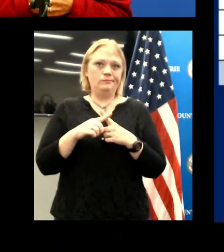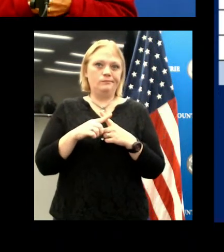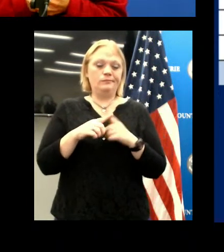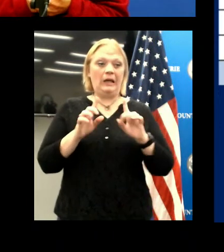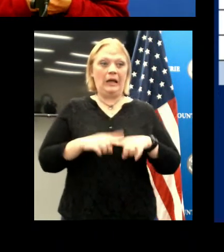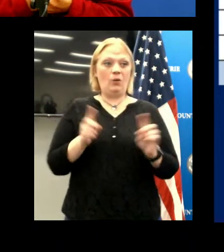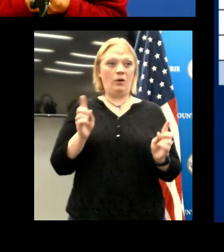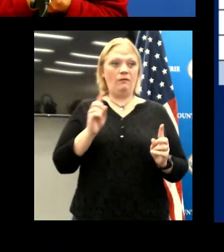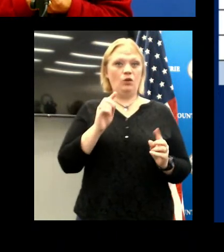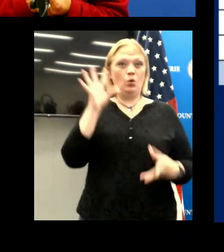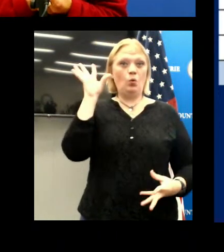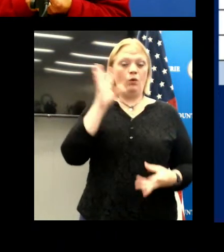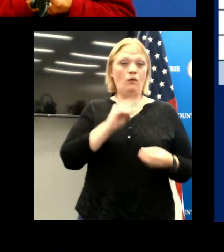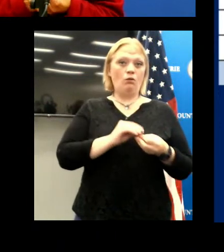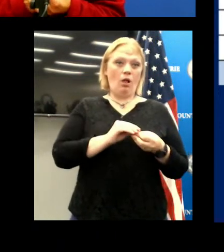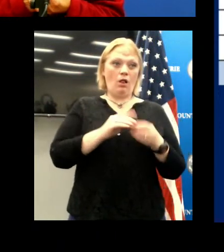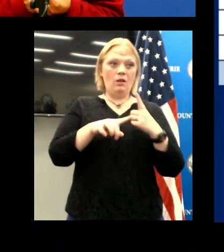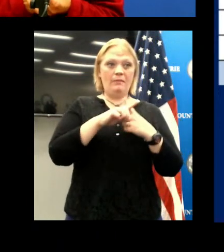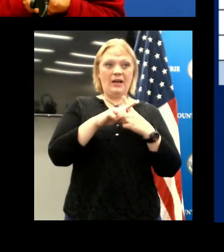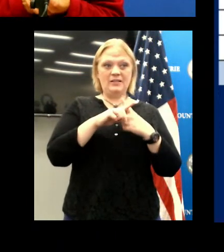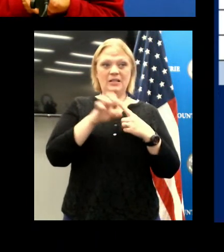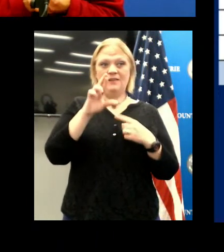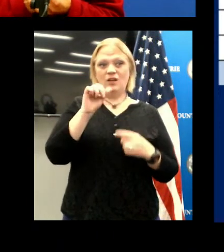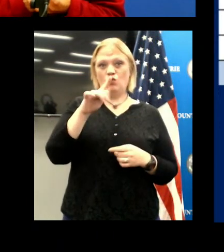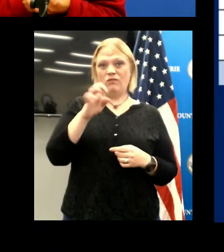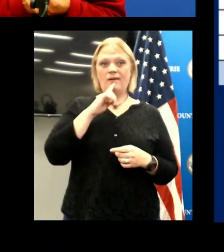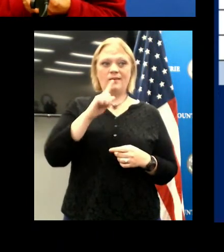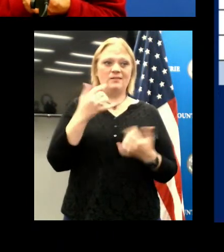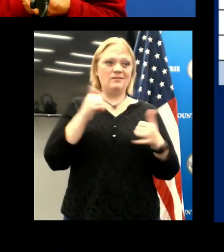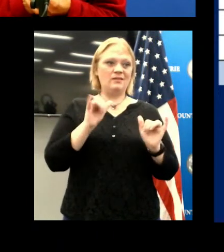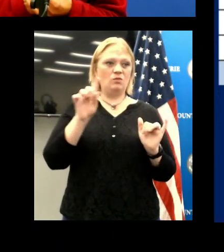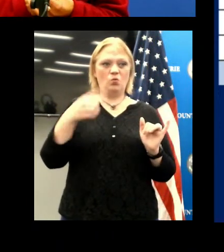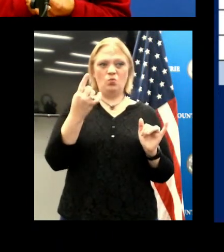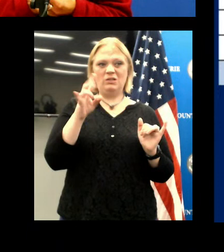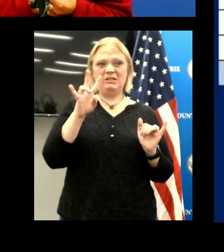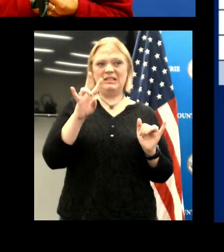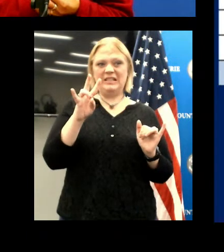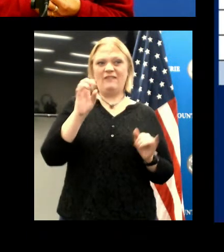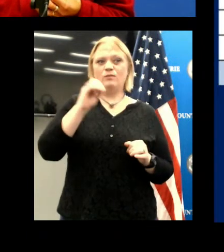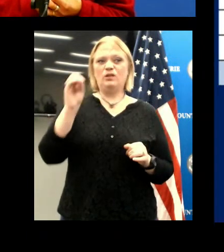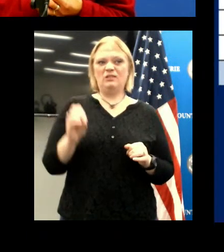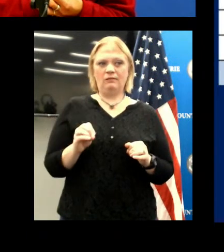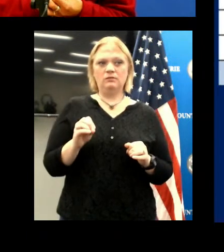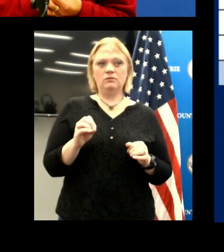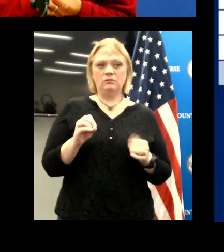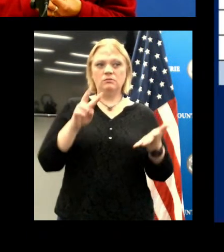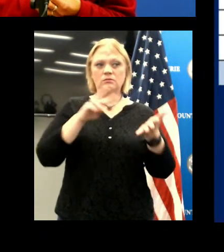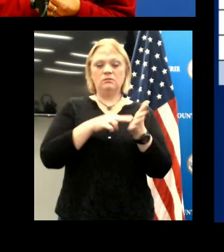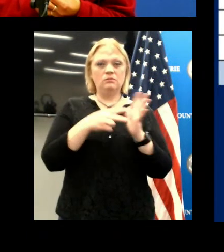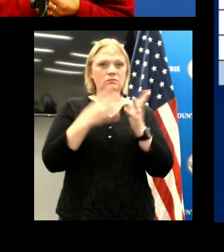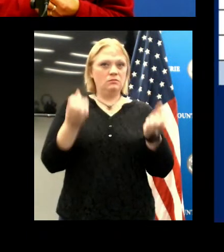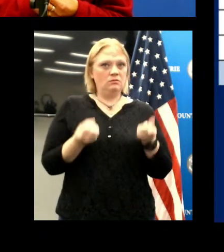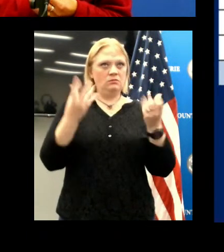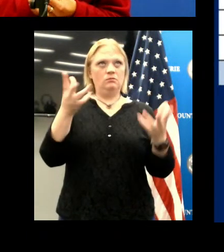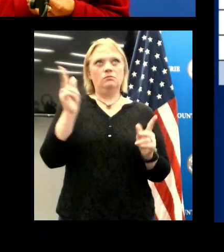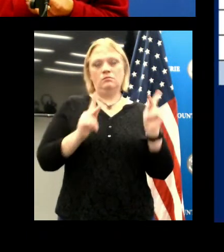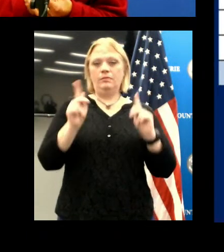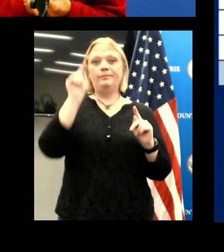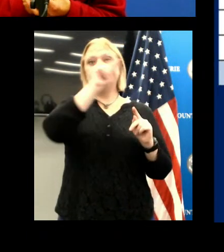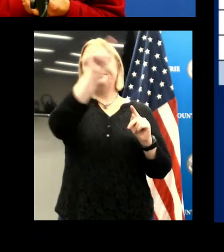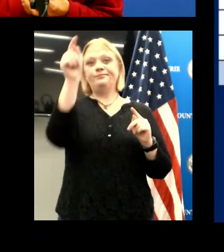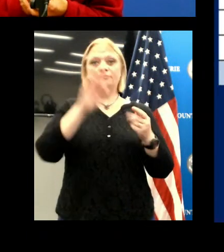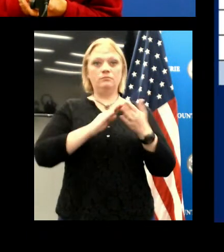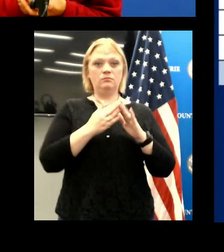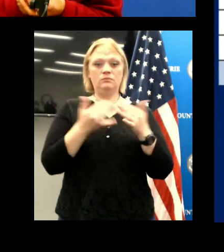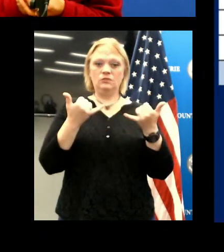our antibody positivity rate is still only about 7%, so that means that many people in our community are